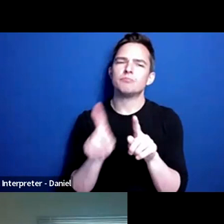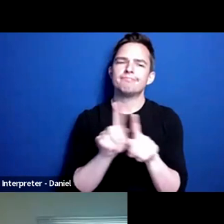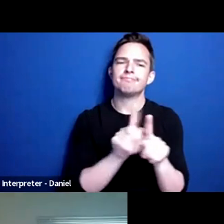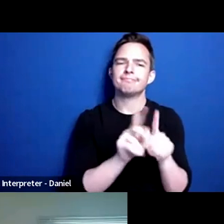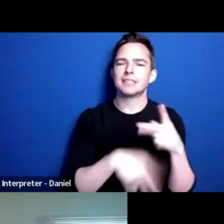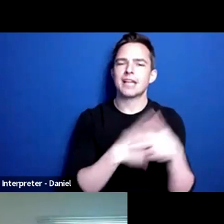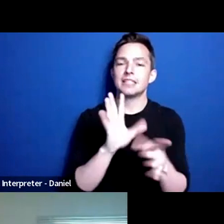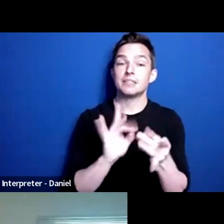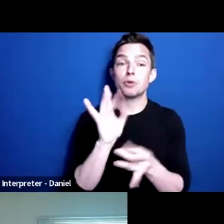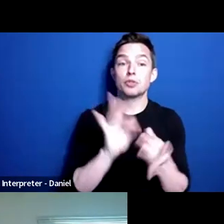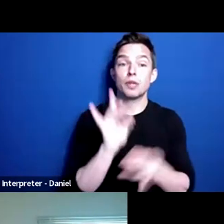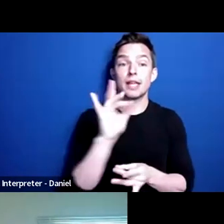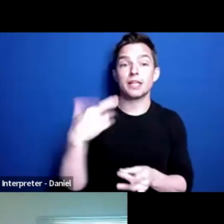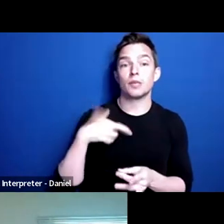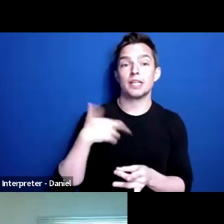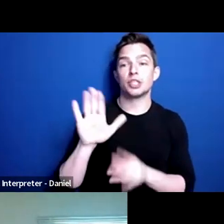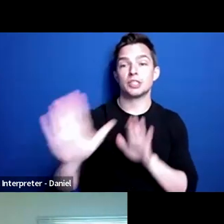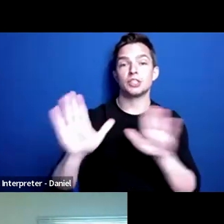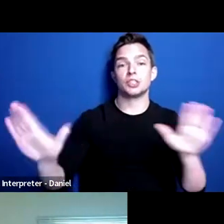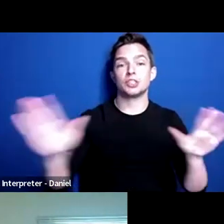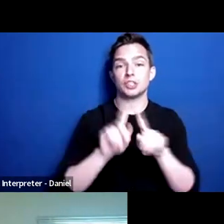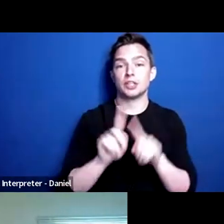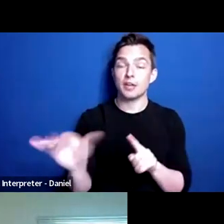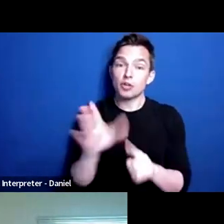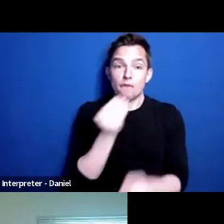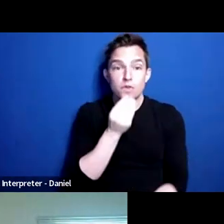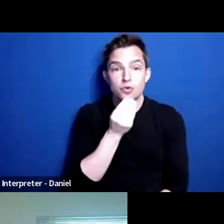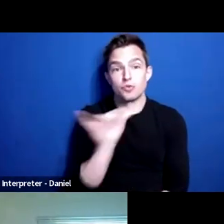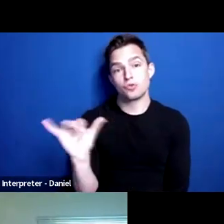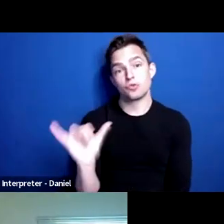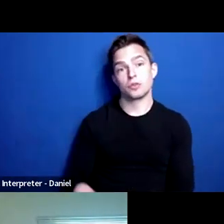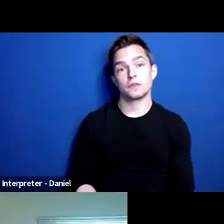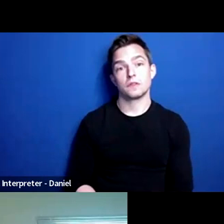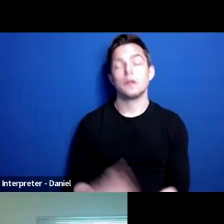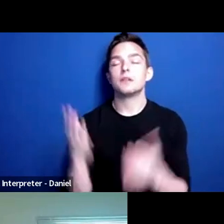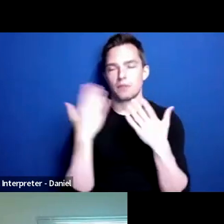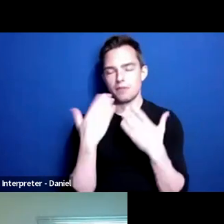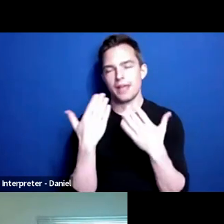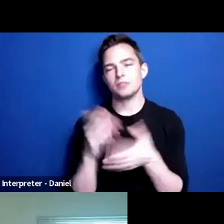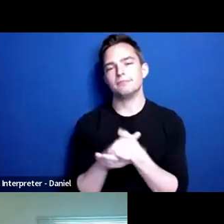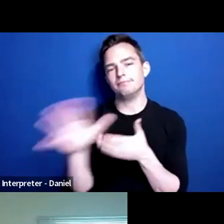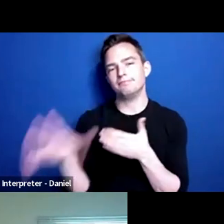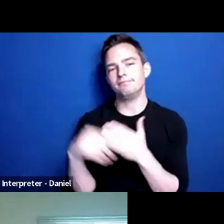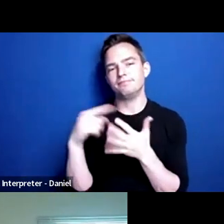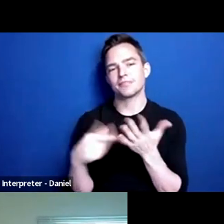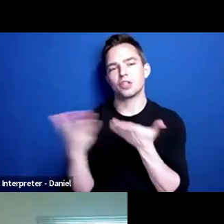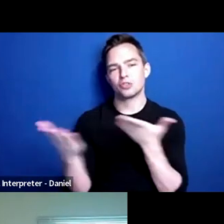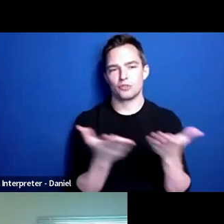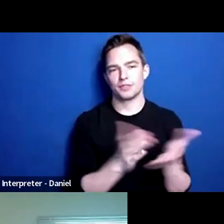of spirituality or religions and things like that, and food, right? So thank you for adding those